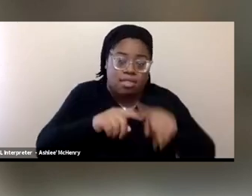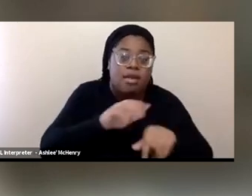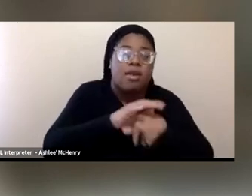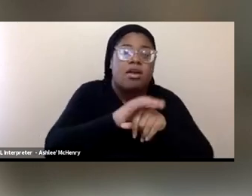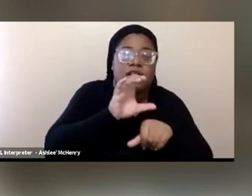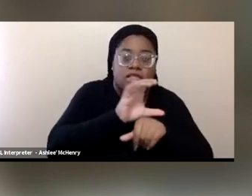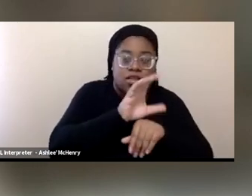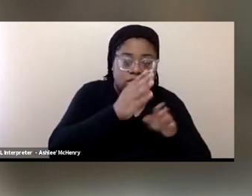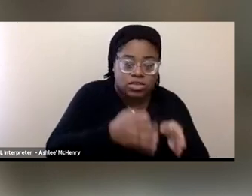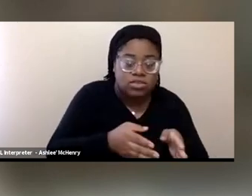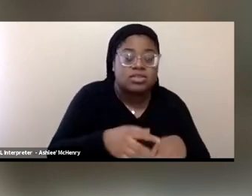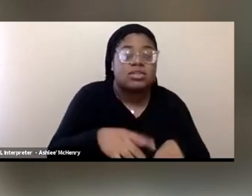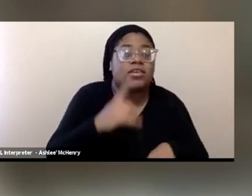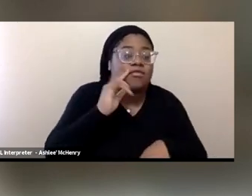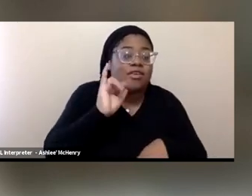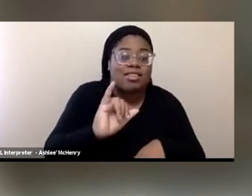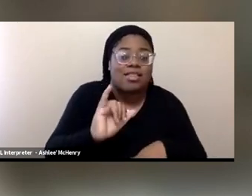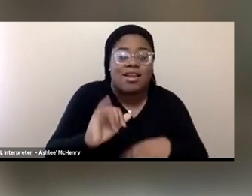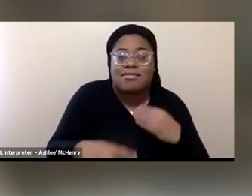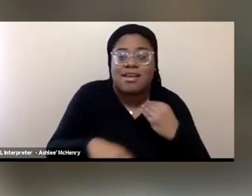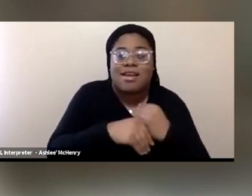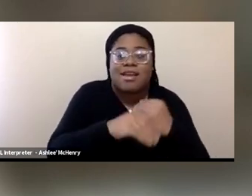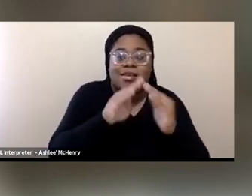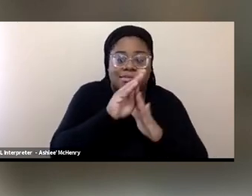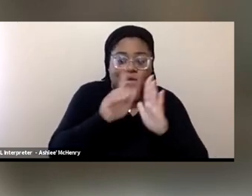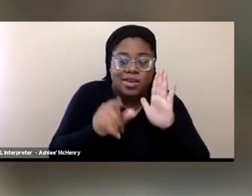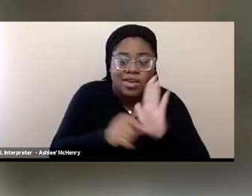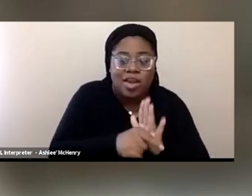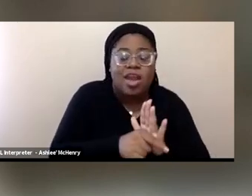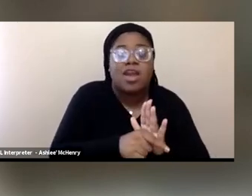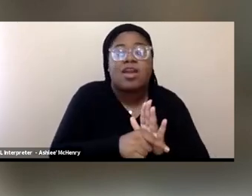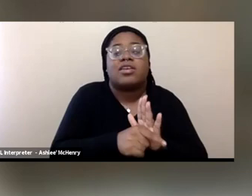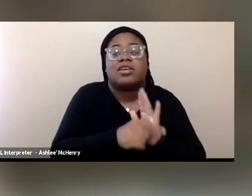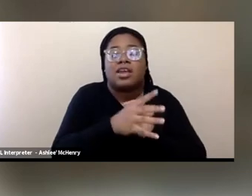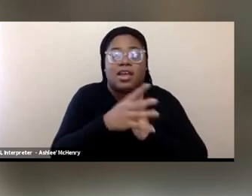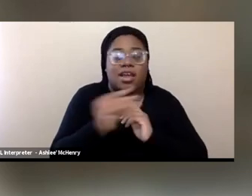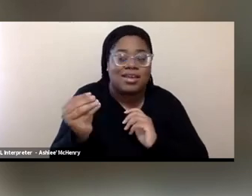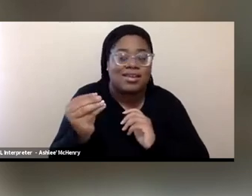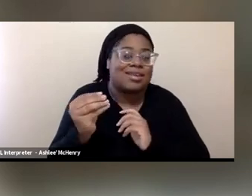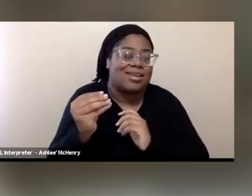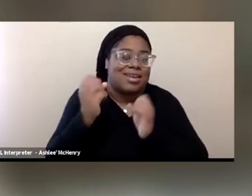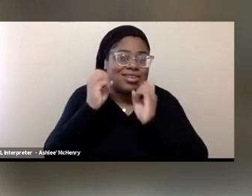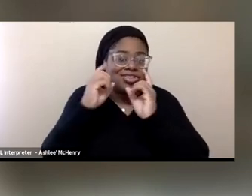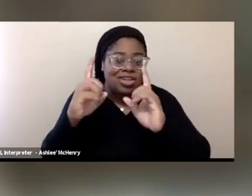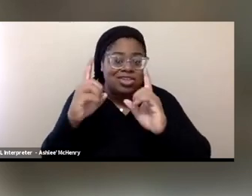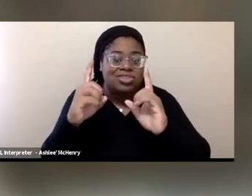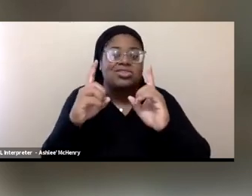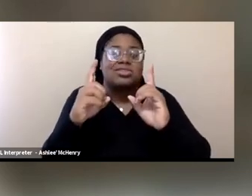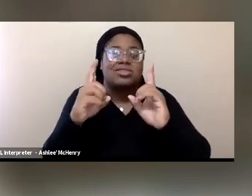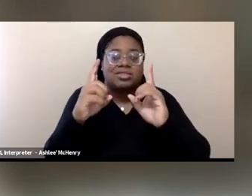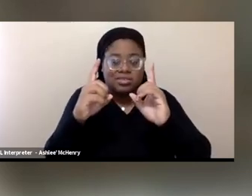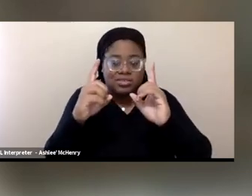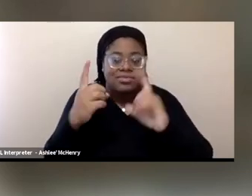that extra background and education in a way. And